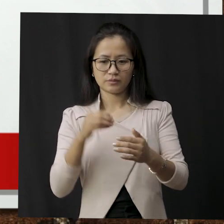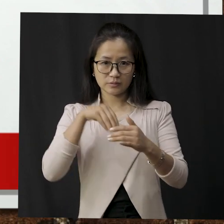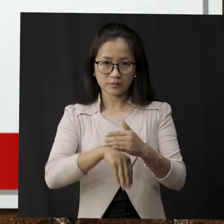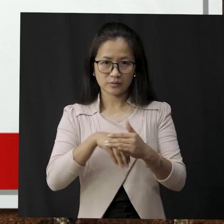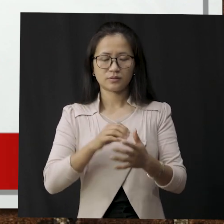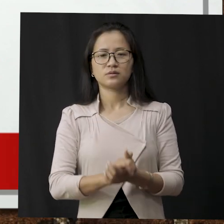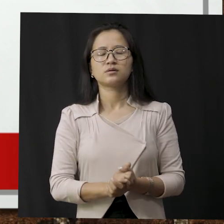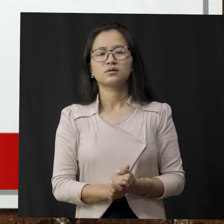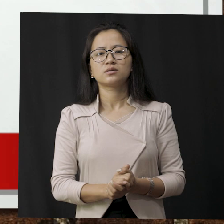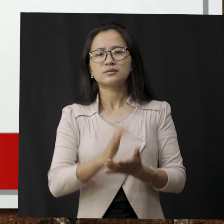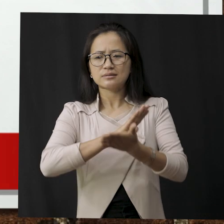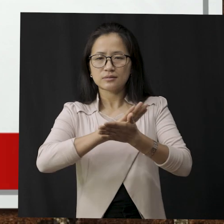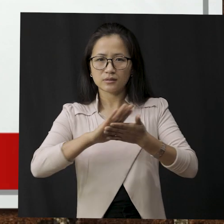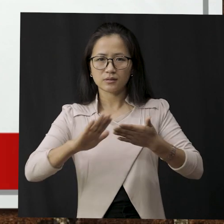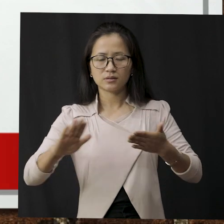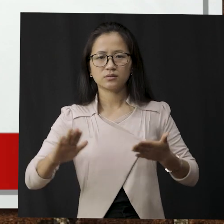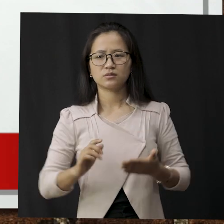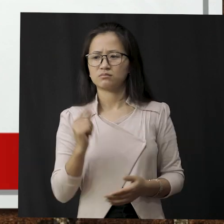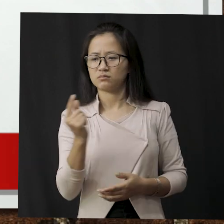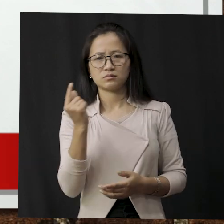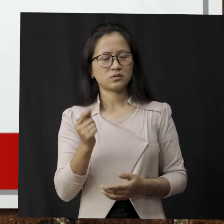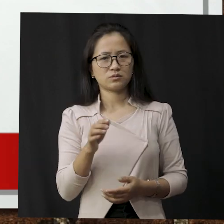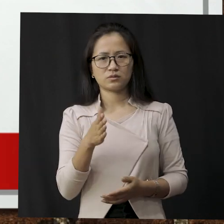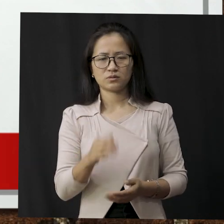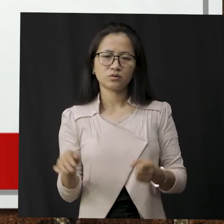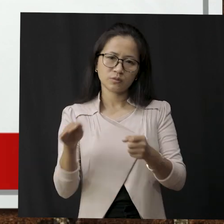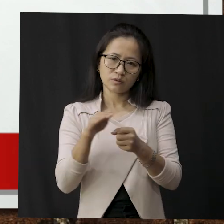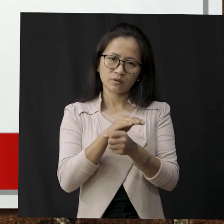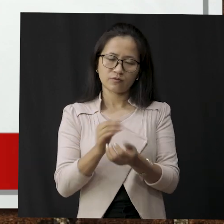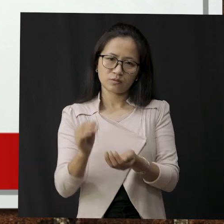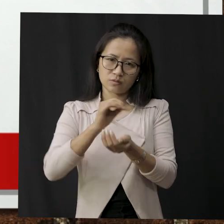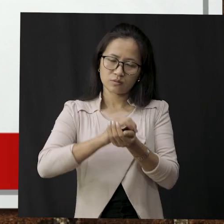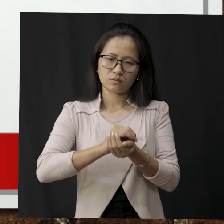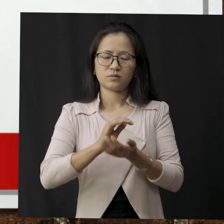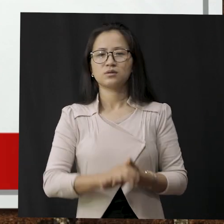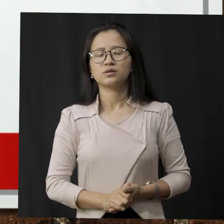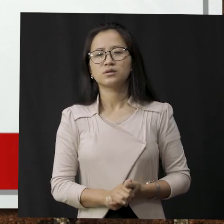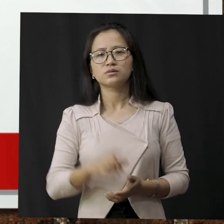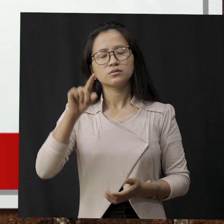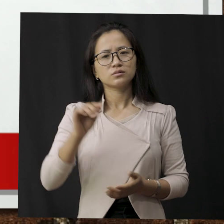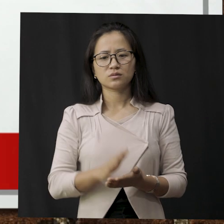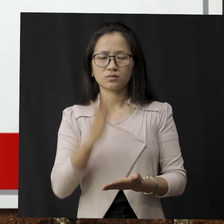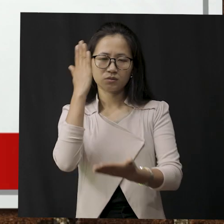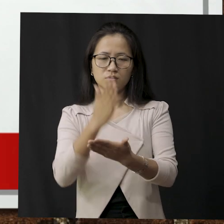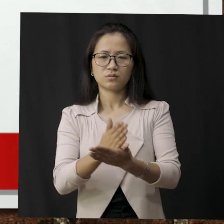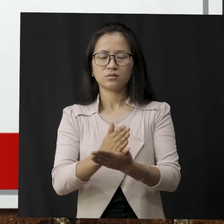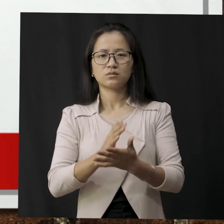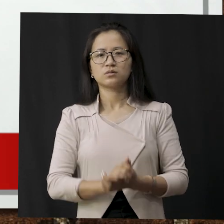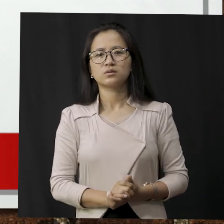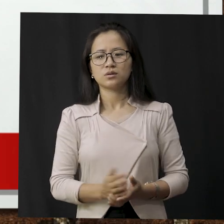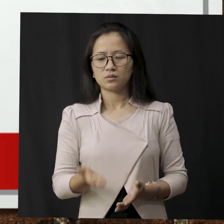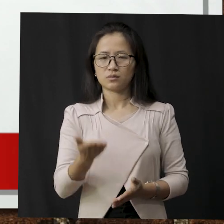sure that this drain is clean, and when not in use, it is covered. By doing that, she is stopping